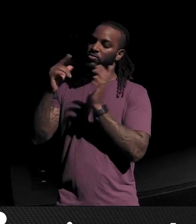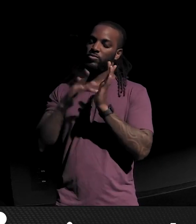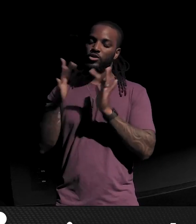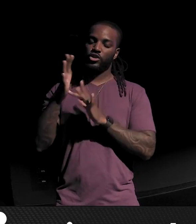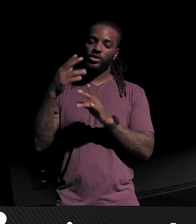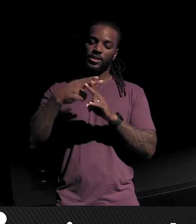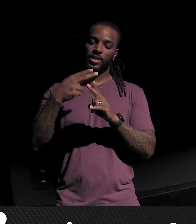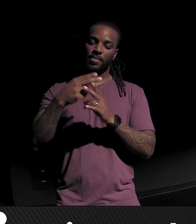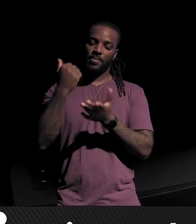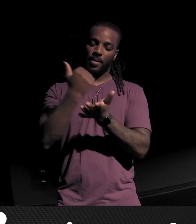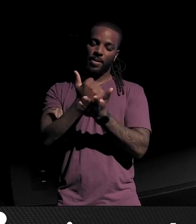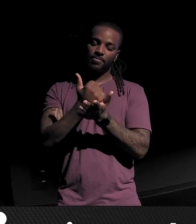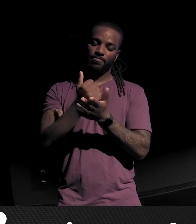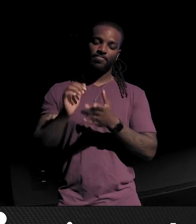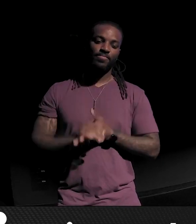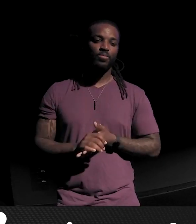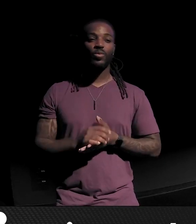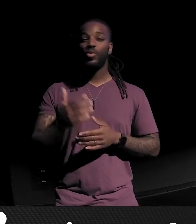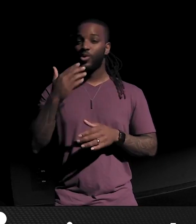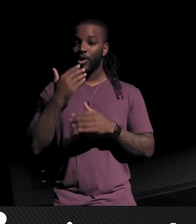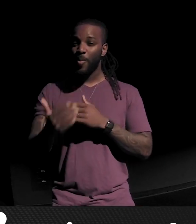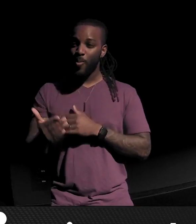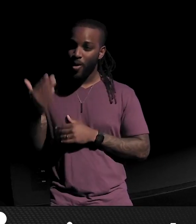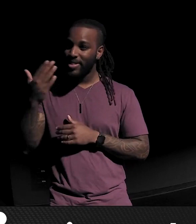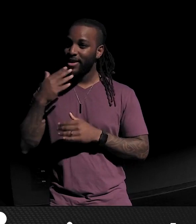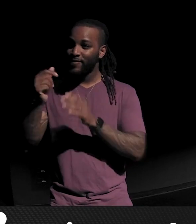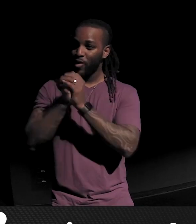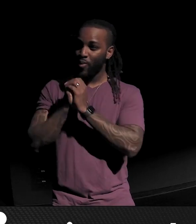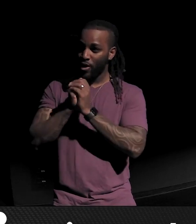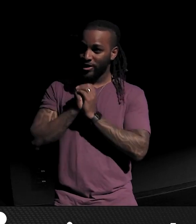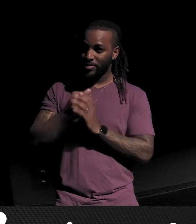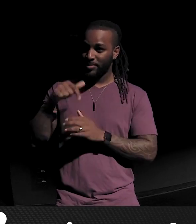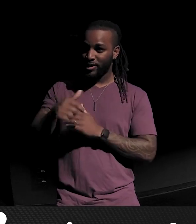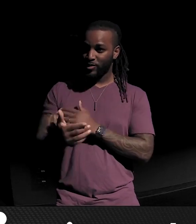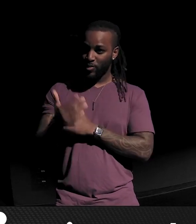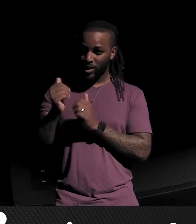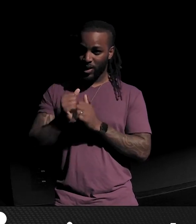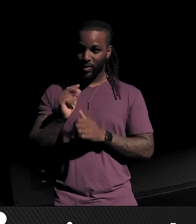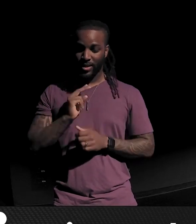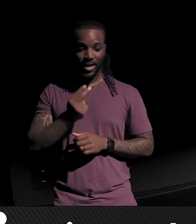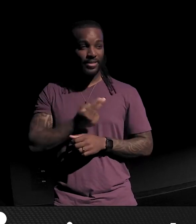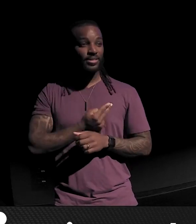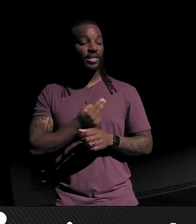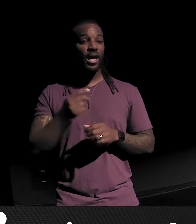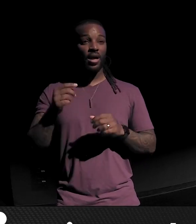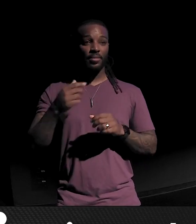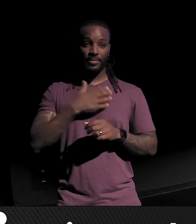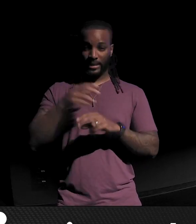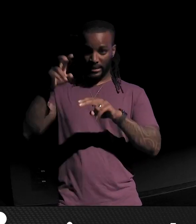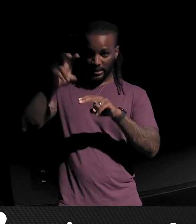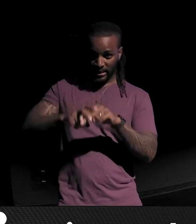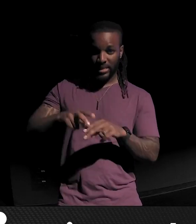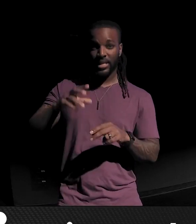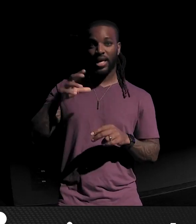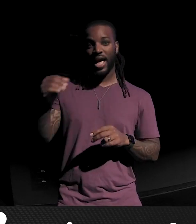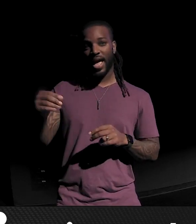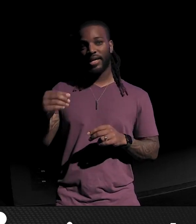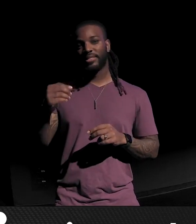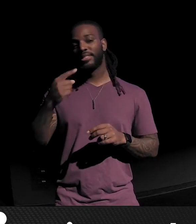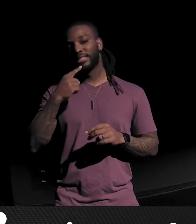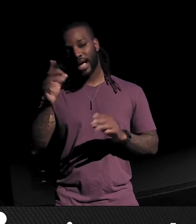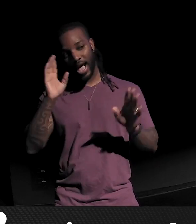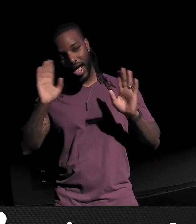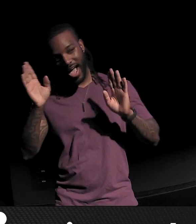Amen. Well, good morning. Thank you for worshiping with us this morning. As you're seated, please make your neighbor